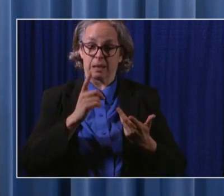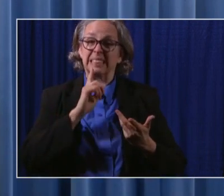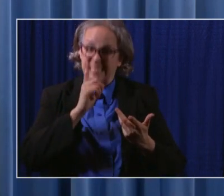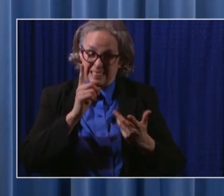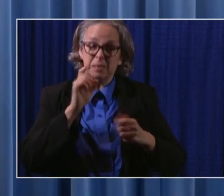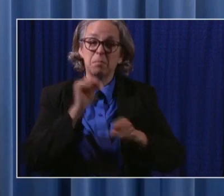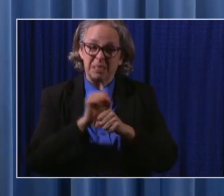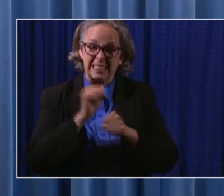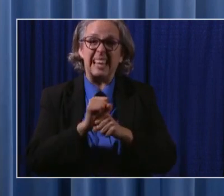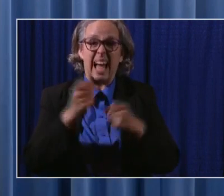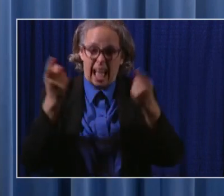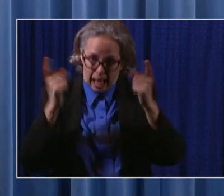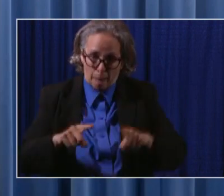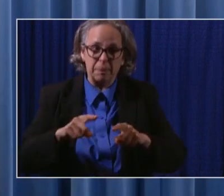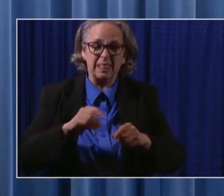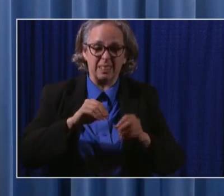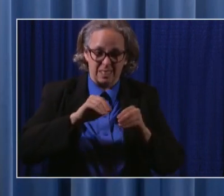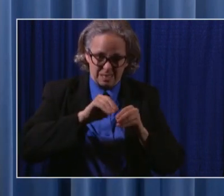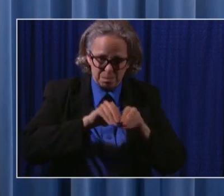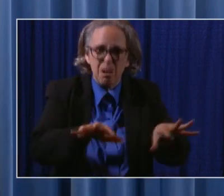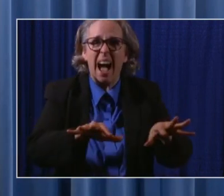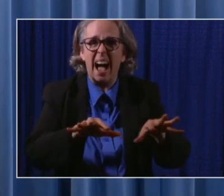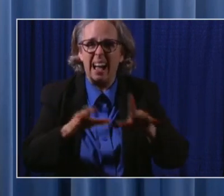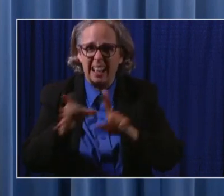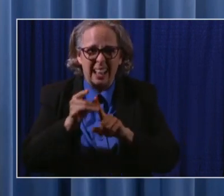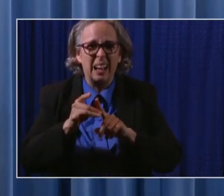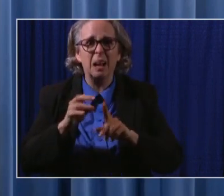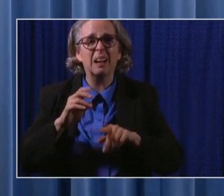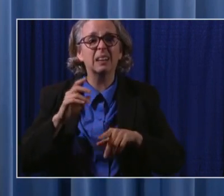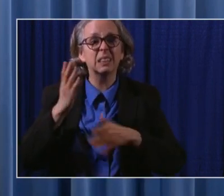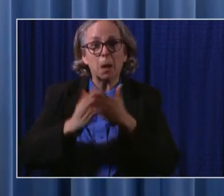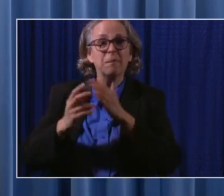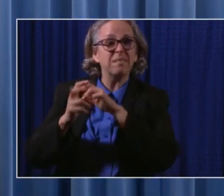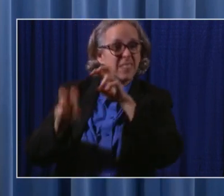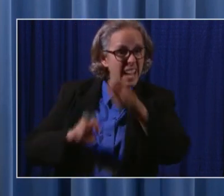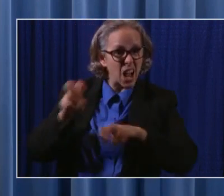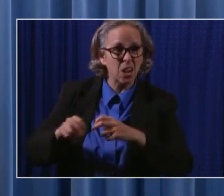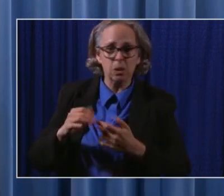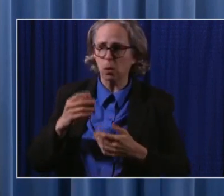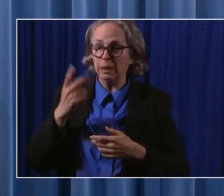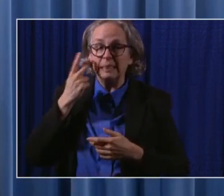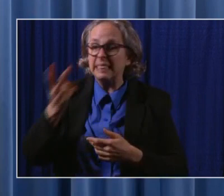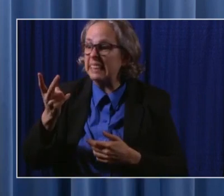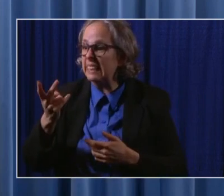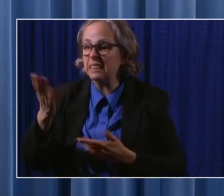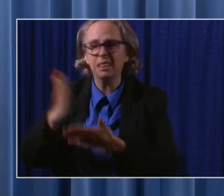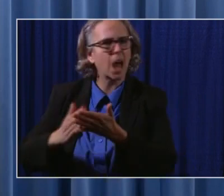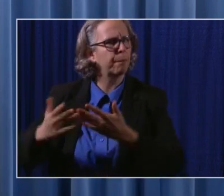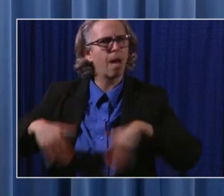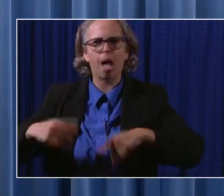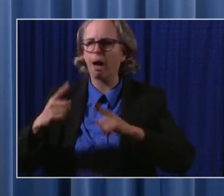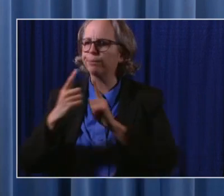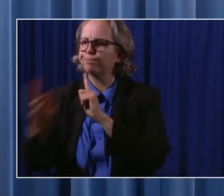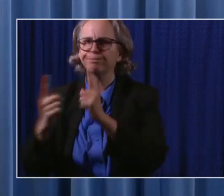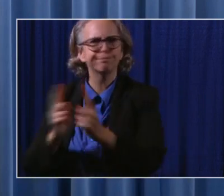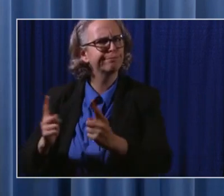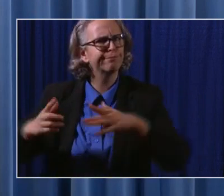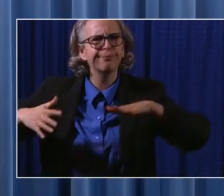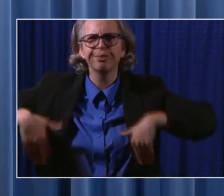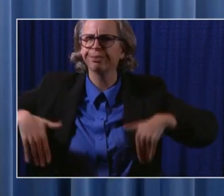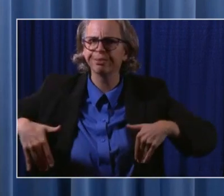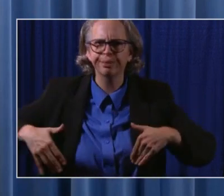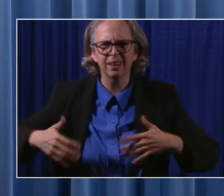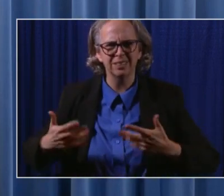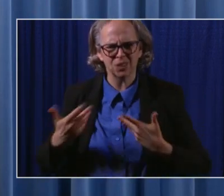distancing. We've seen even after the mask order was put on, we've seen fairs that